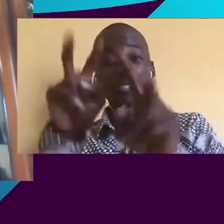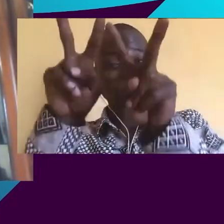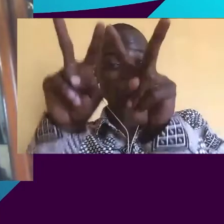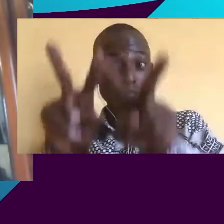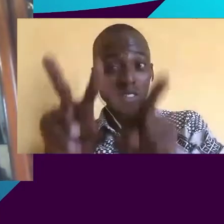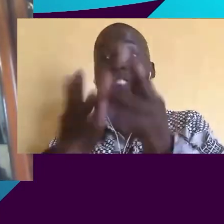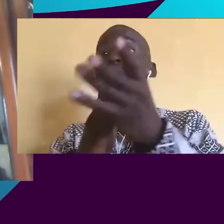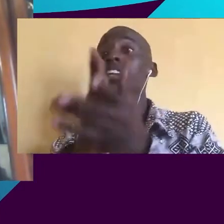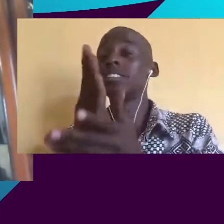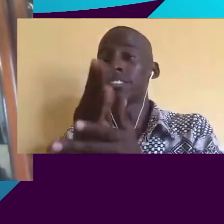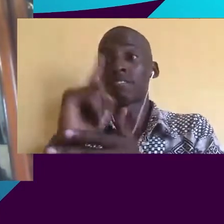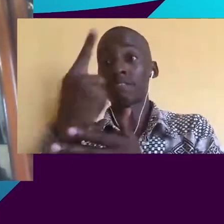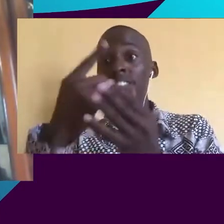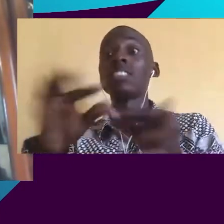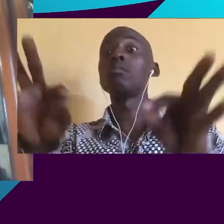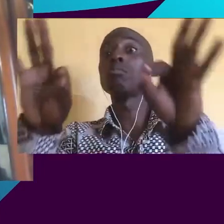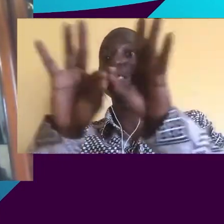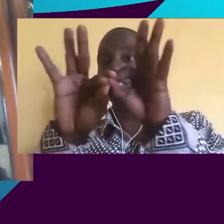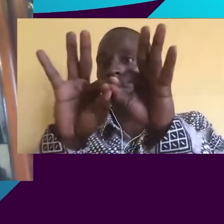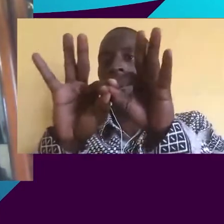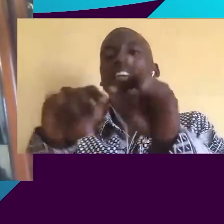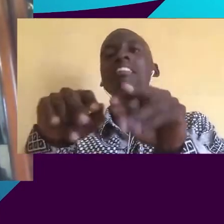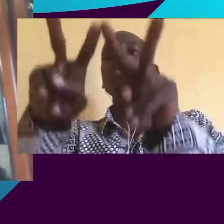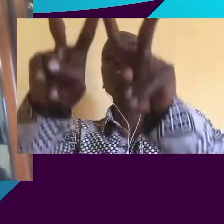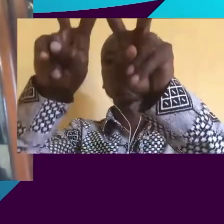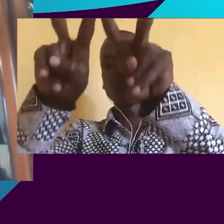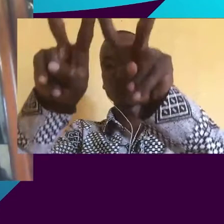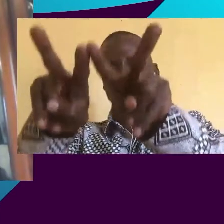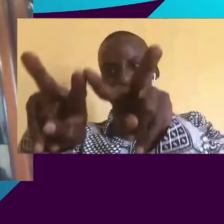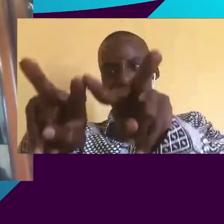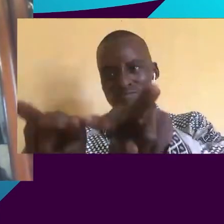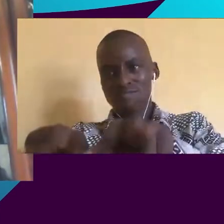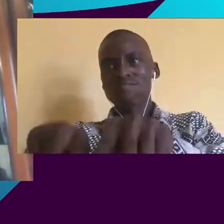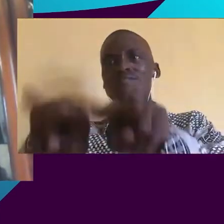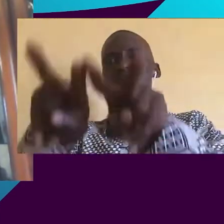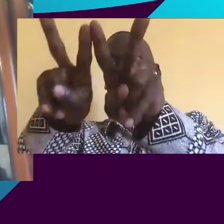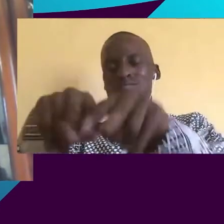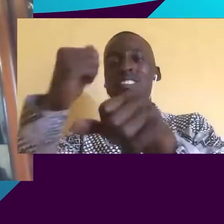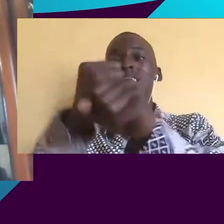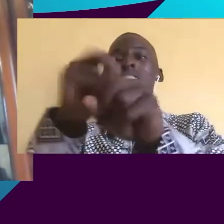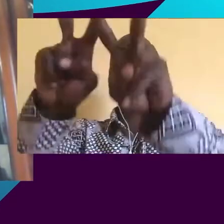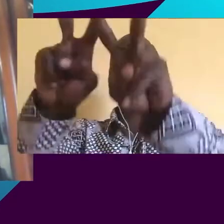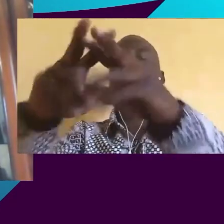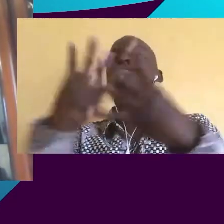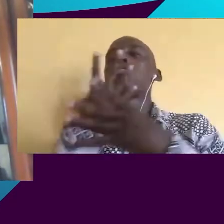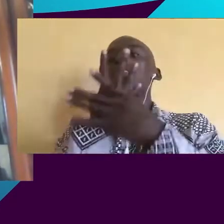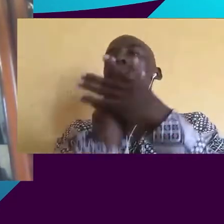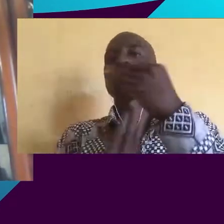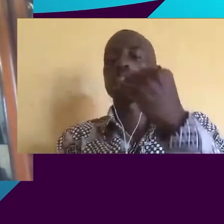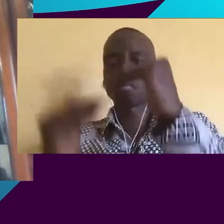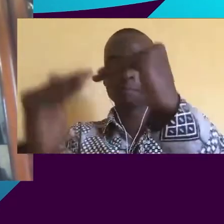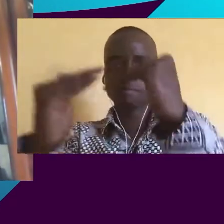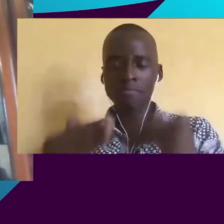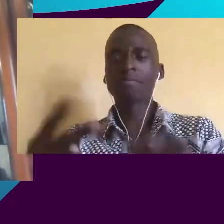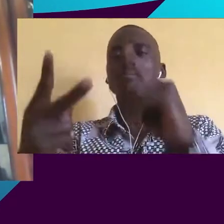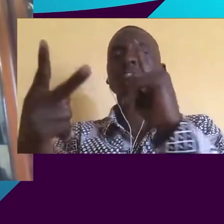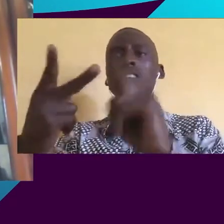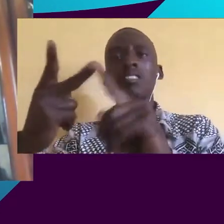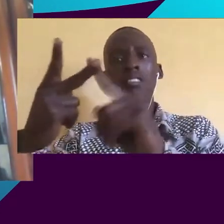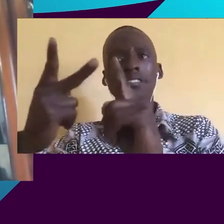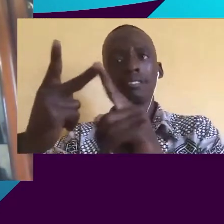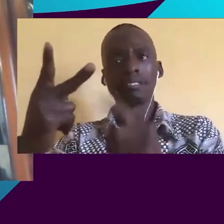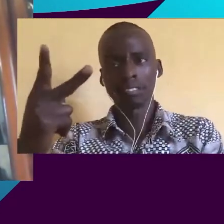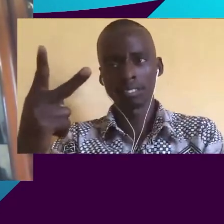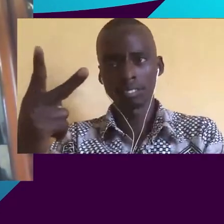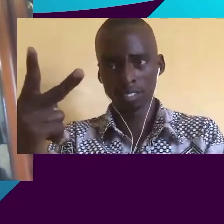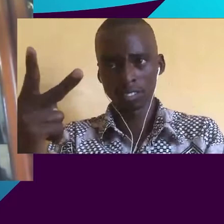foremost, they downplay a little bit of what can bring in girls at some point. Then I also go to the other reasons of, especially the